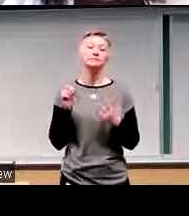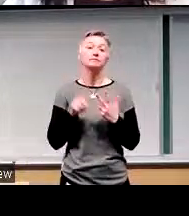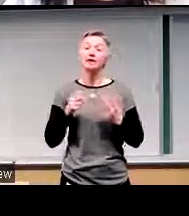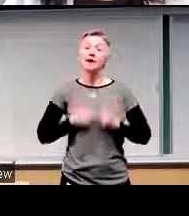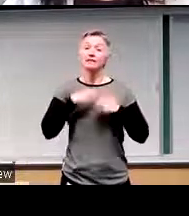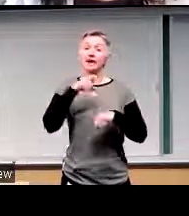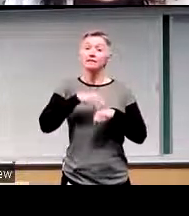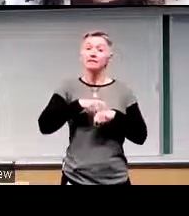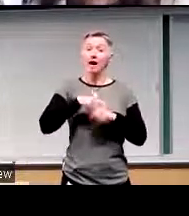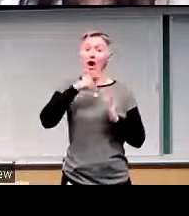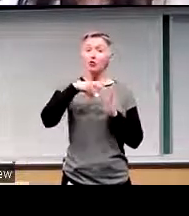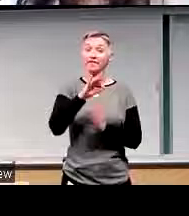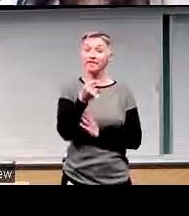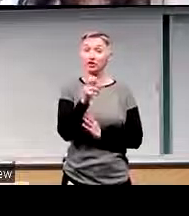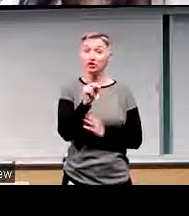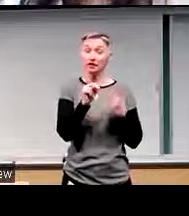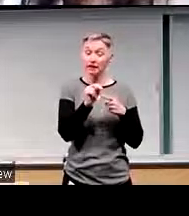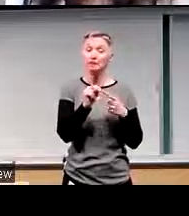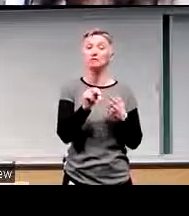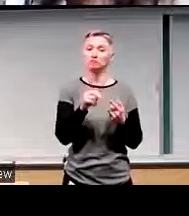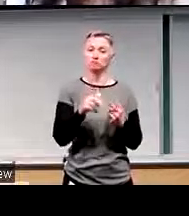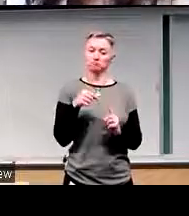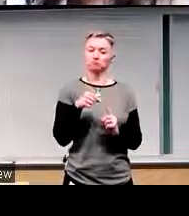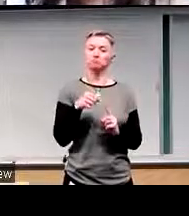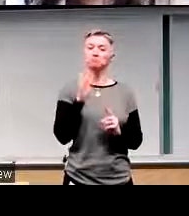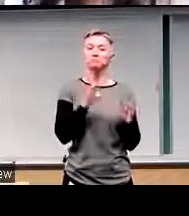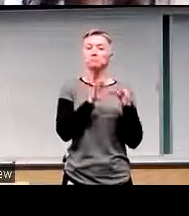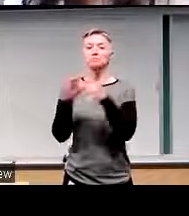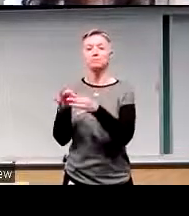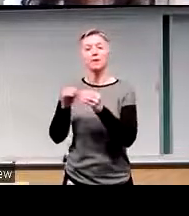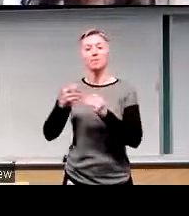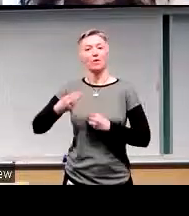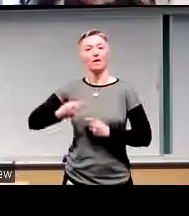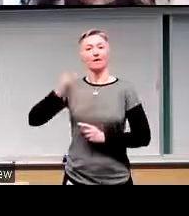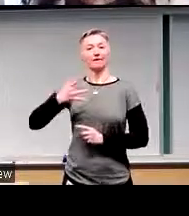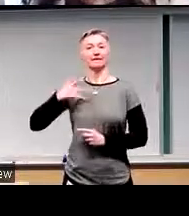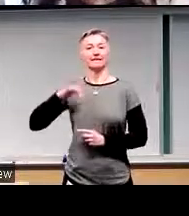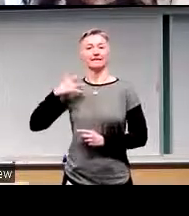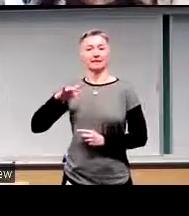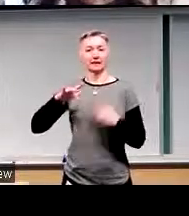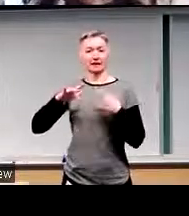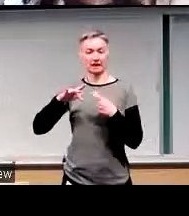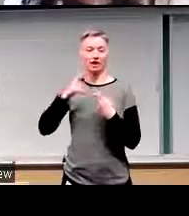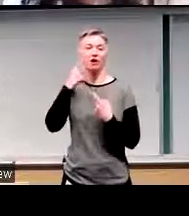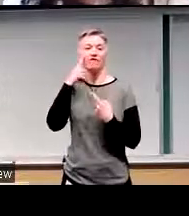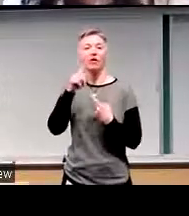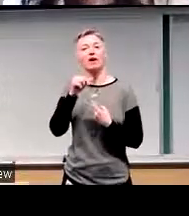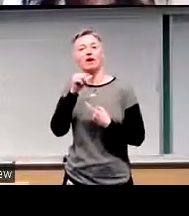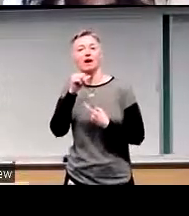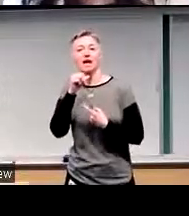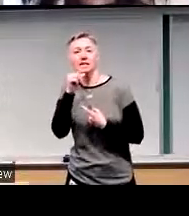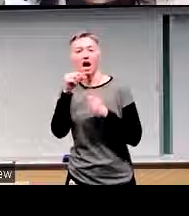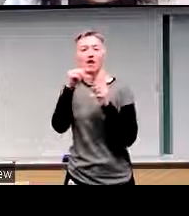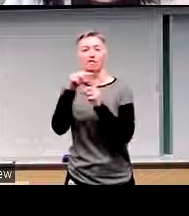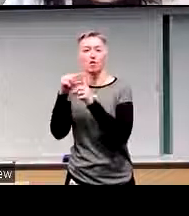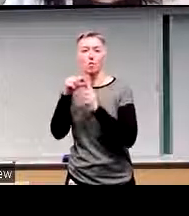fiction reading was found to be associated with higher sensitivity to nonverbal